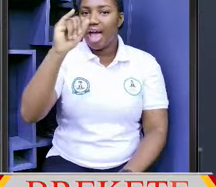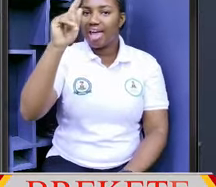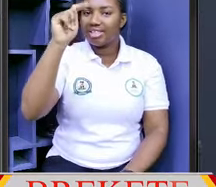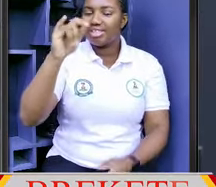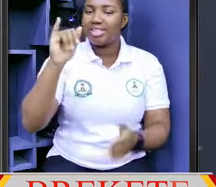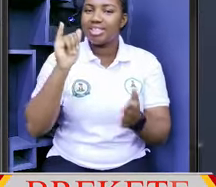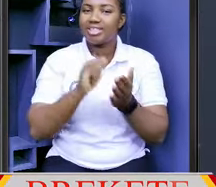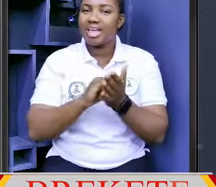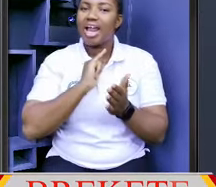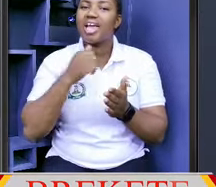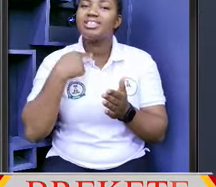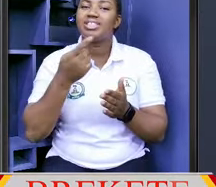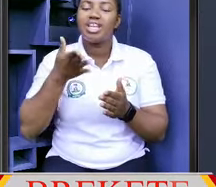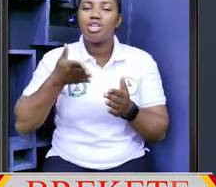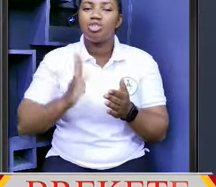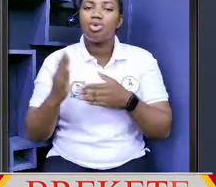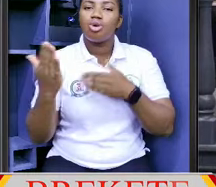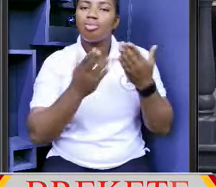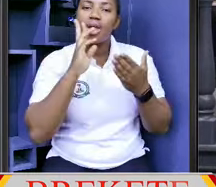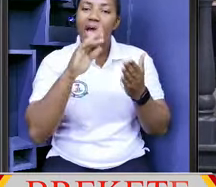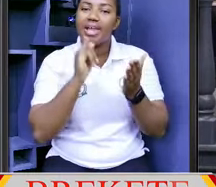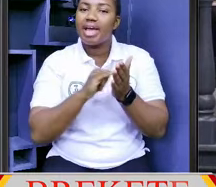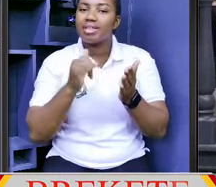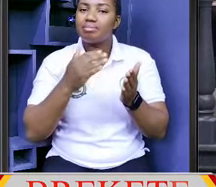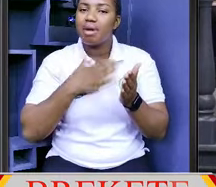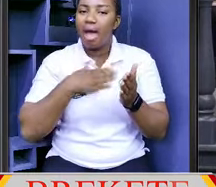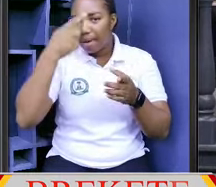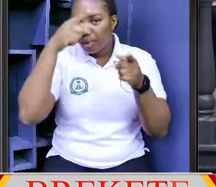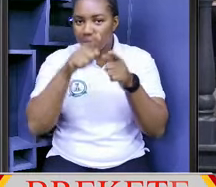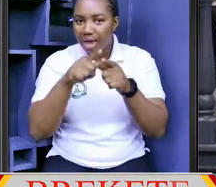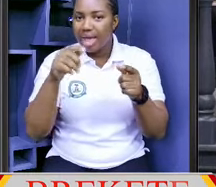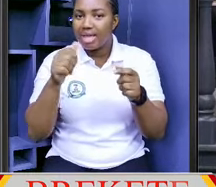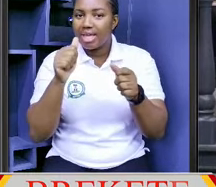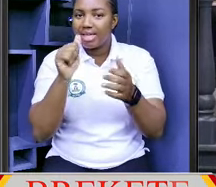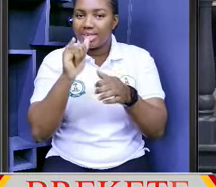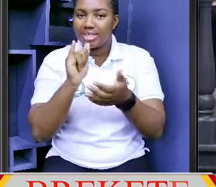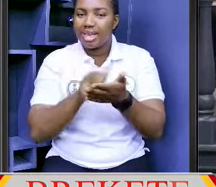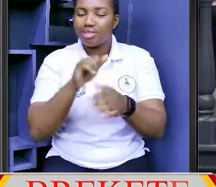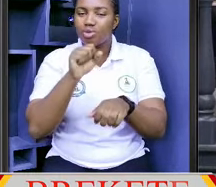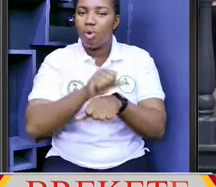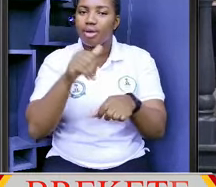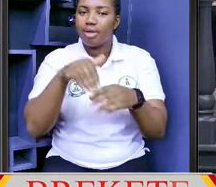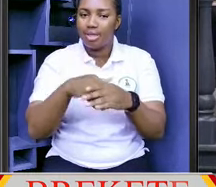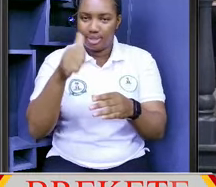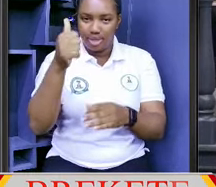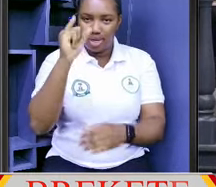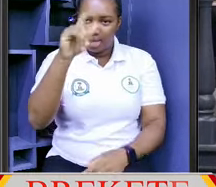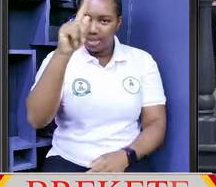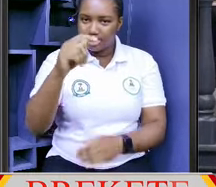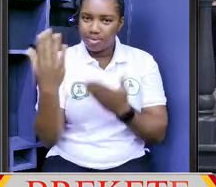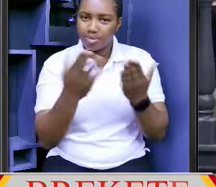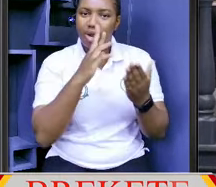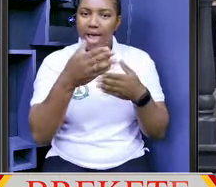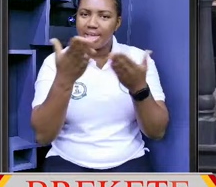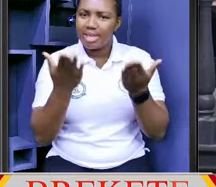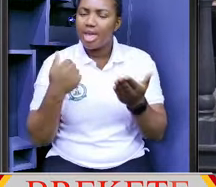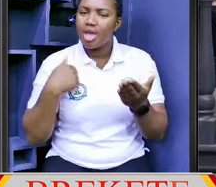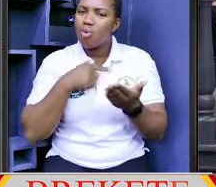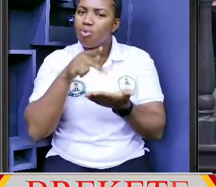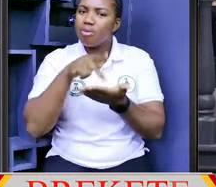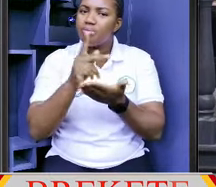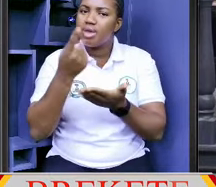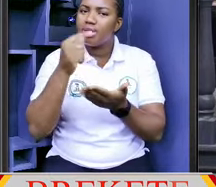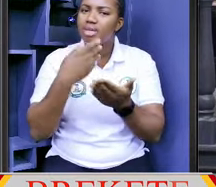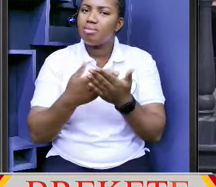bring her, where that my brother, where they work for AIT, carry her come. We don't pay the money to